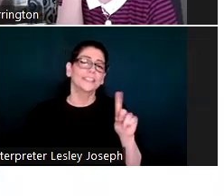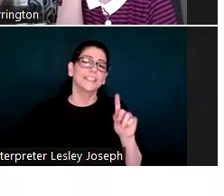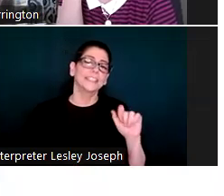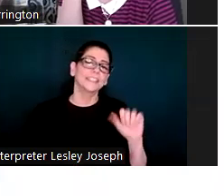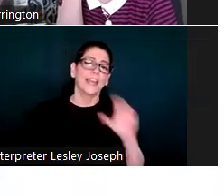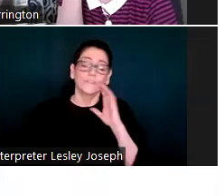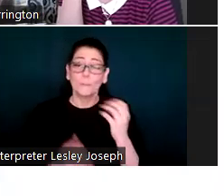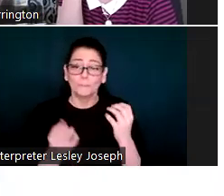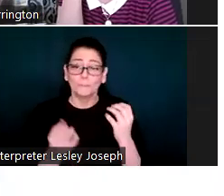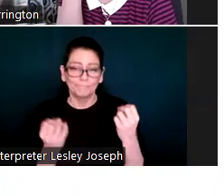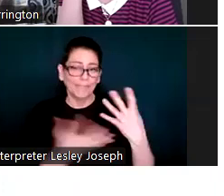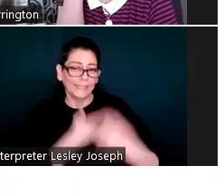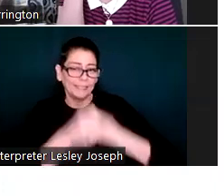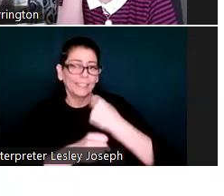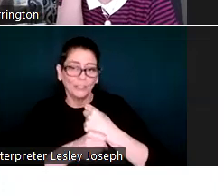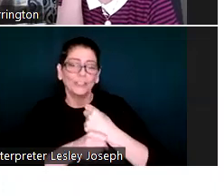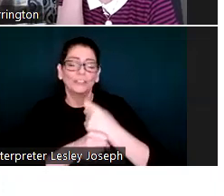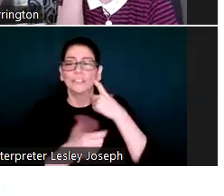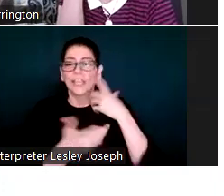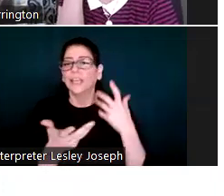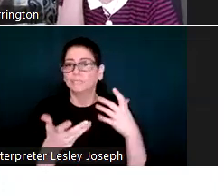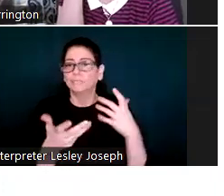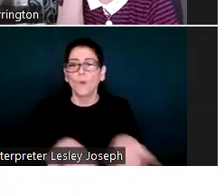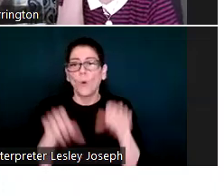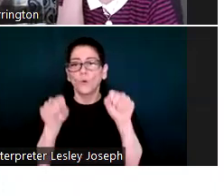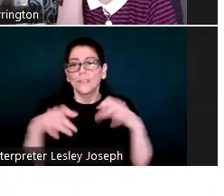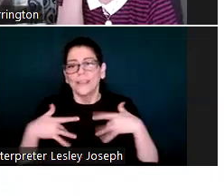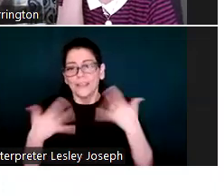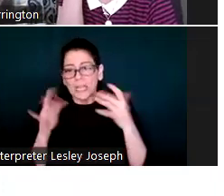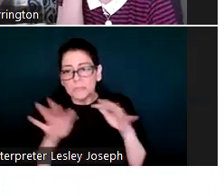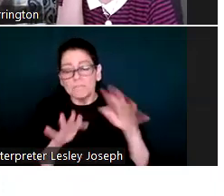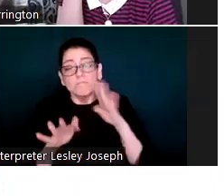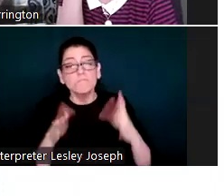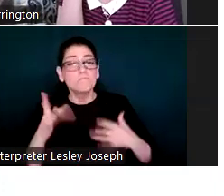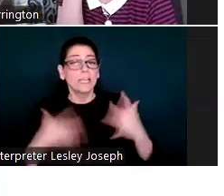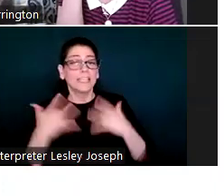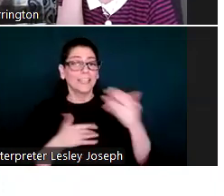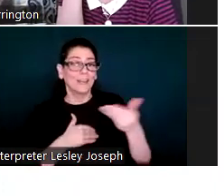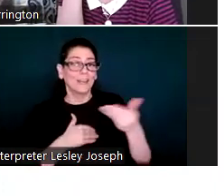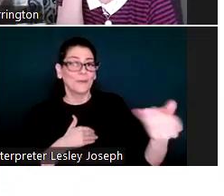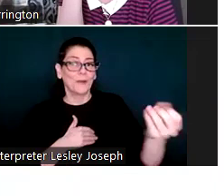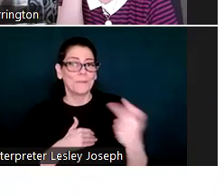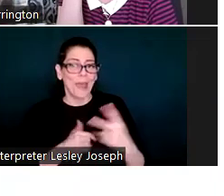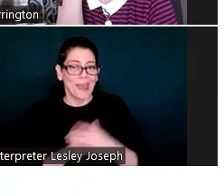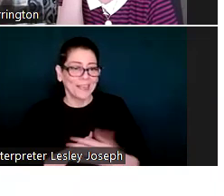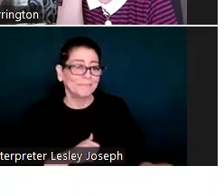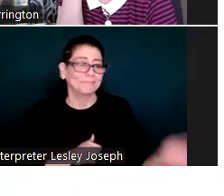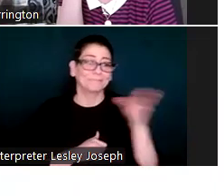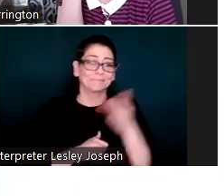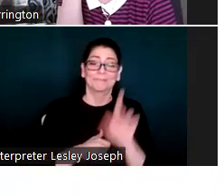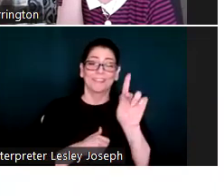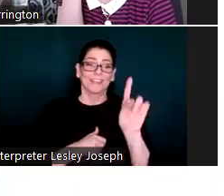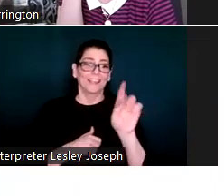several years now and have done a lot of great resources and events, and excited to welcome Jill back. In addition, we have